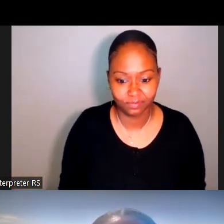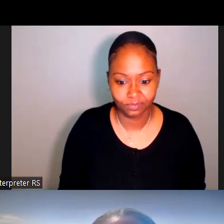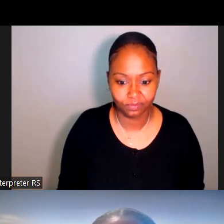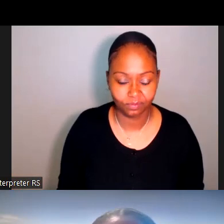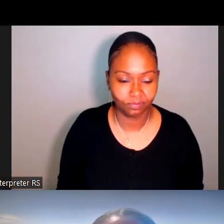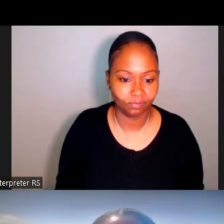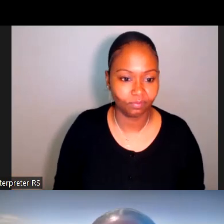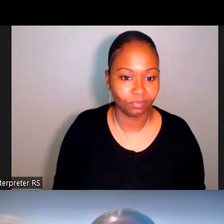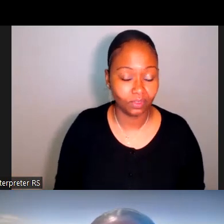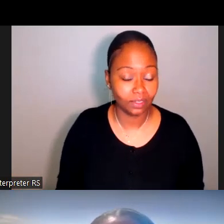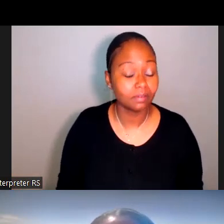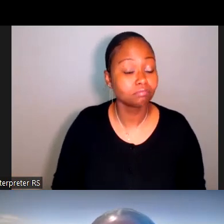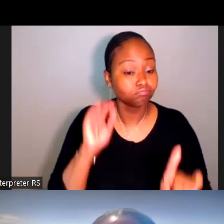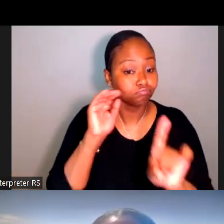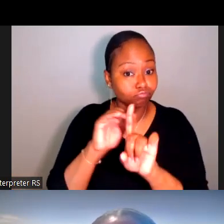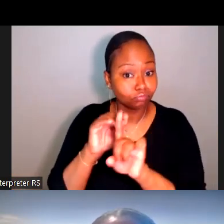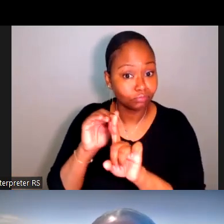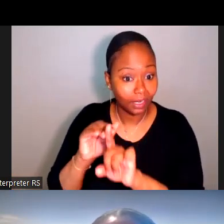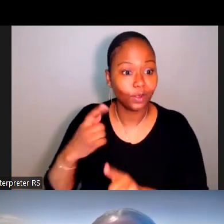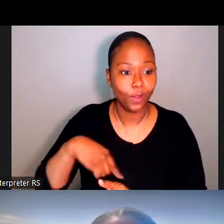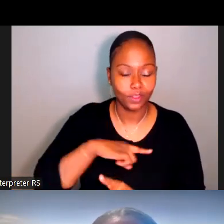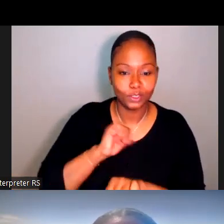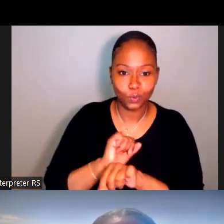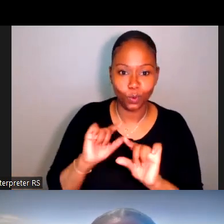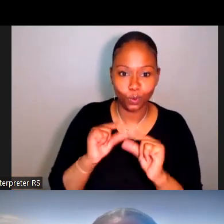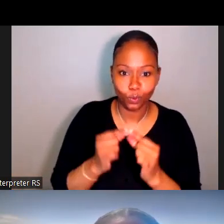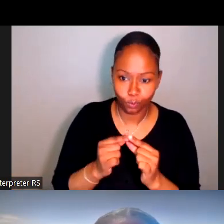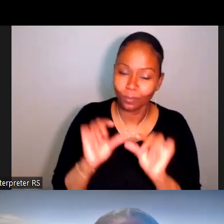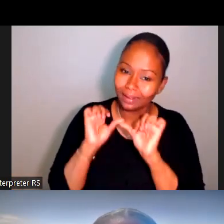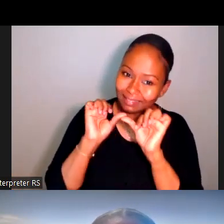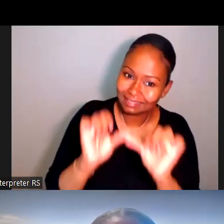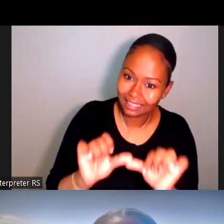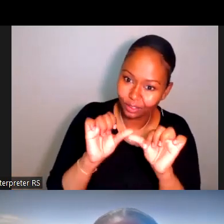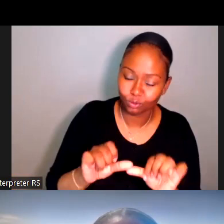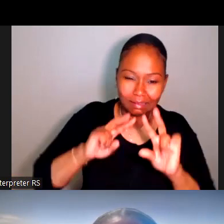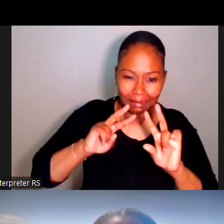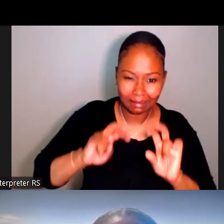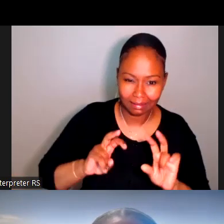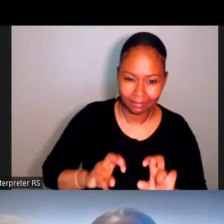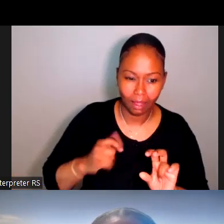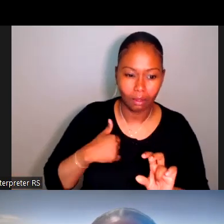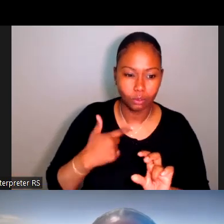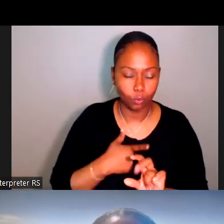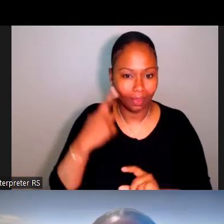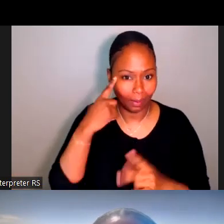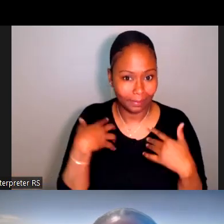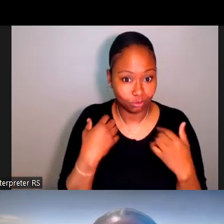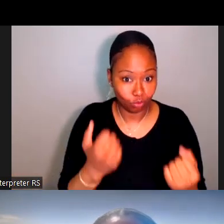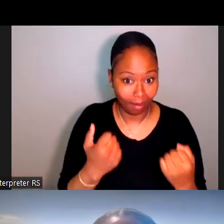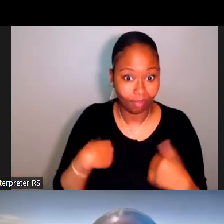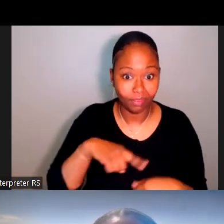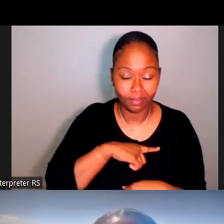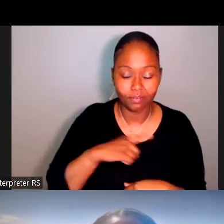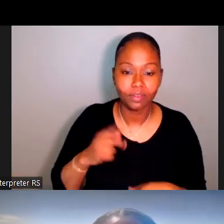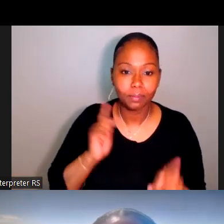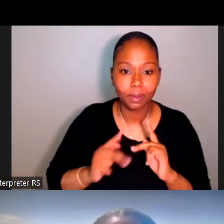As a reminder, this work group continues to evaluate the impact of restricted access on the mental health of residents,